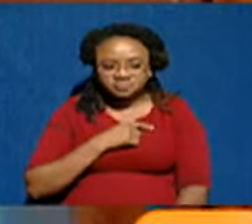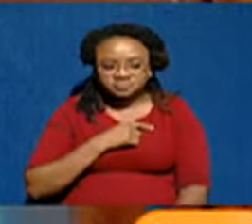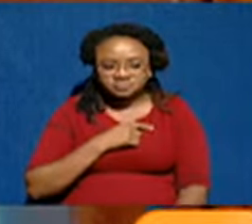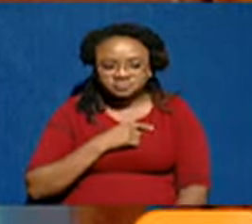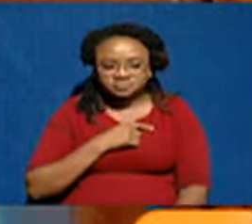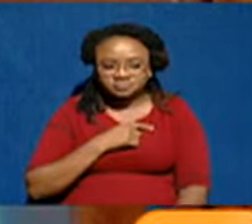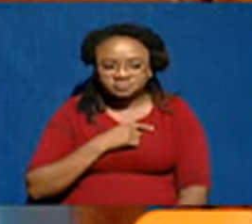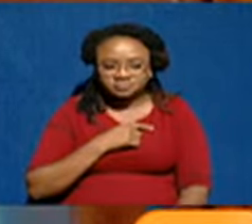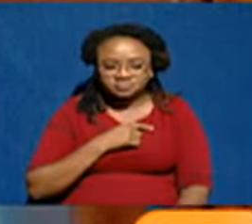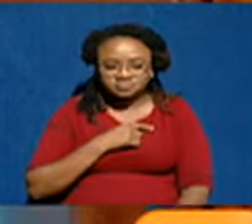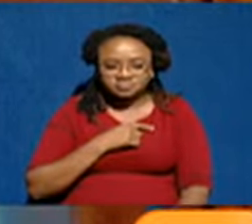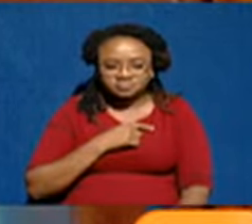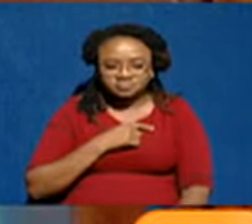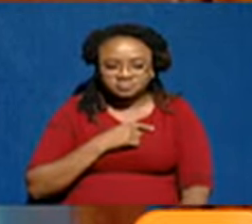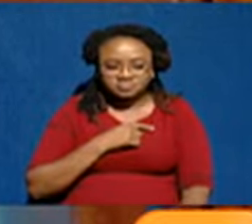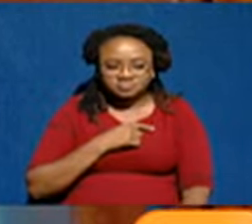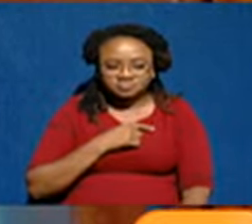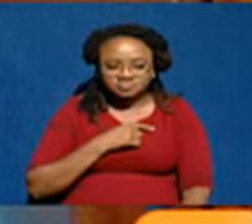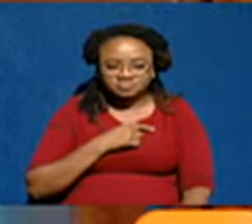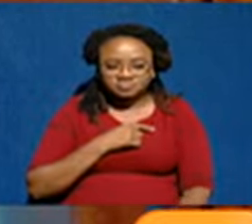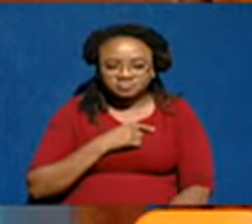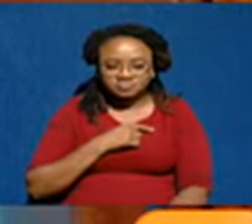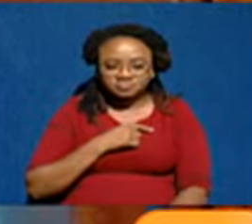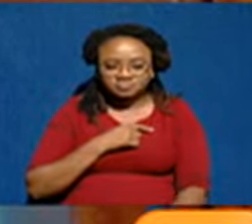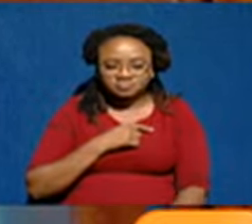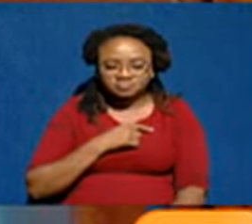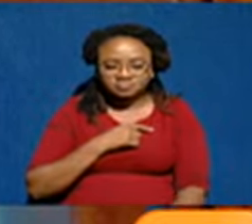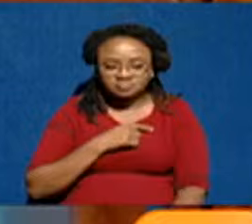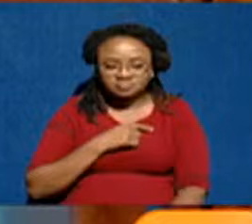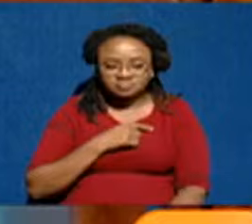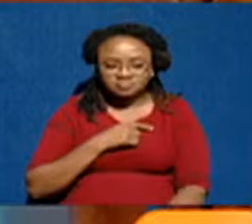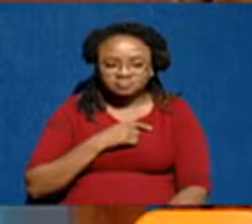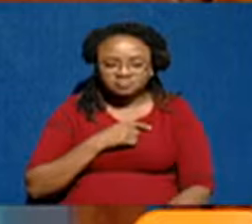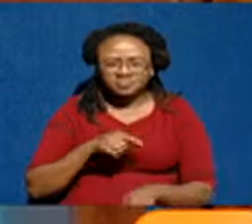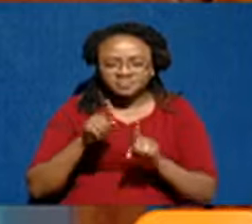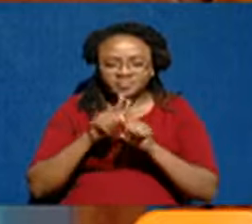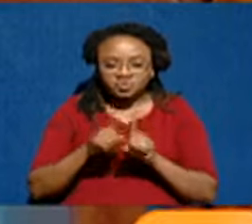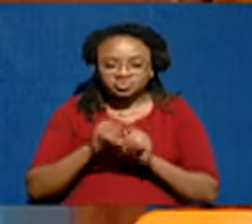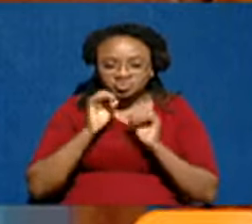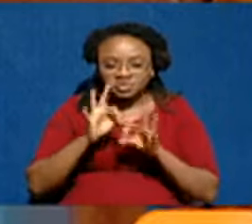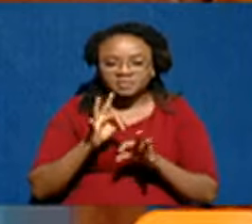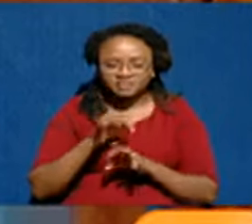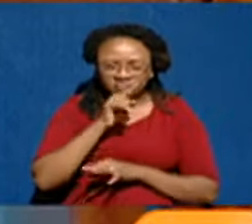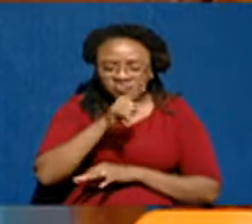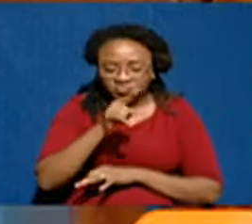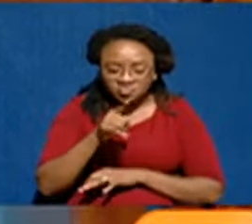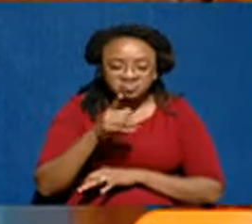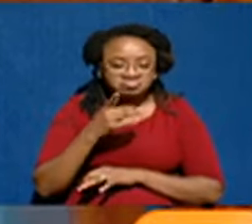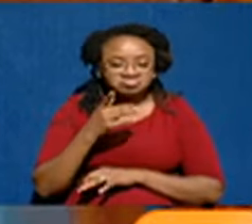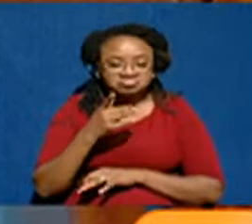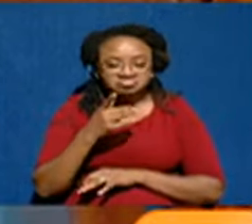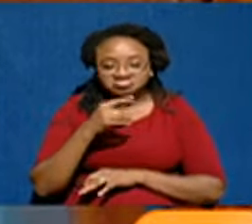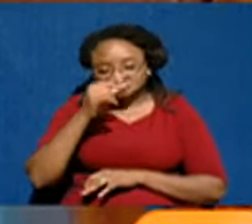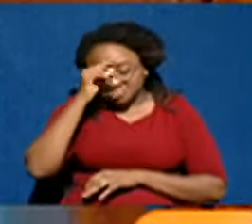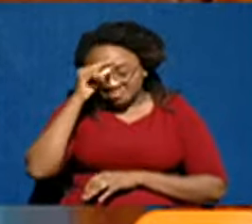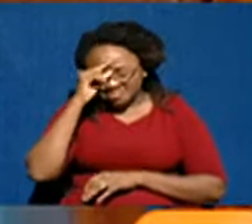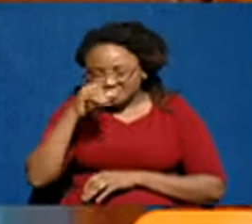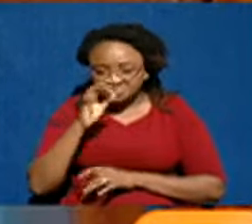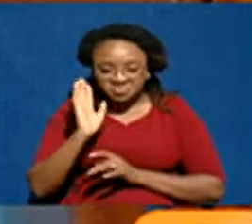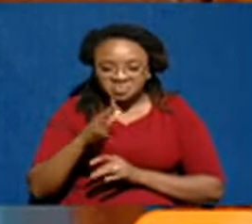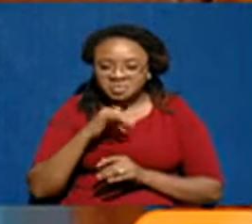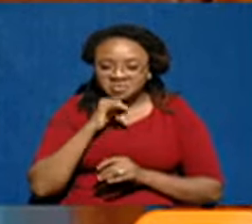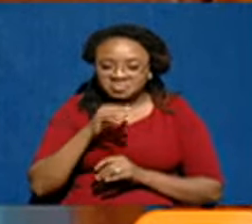cause harm to a patient when you have the patient. But when you leave the hospitals and you go home, it is now the responsibility of the government, which we pay